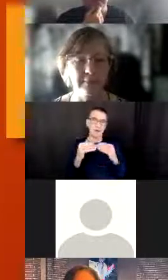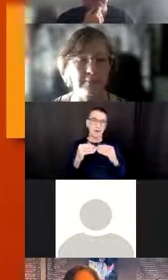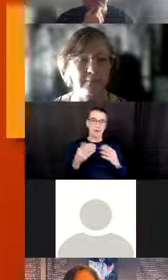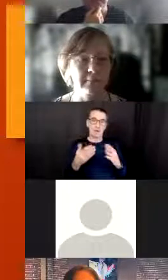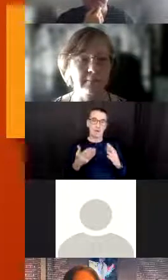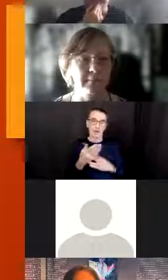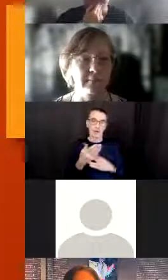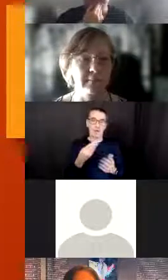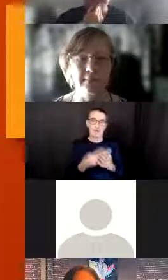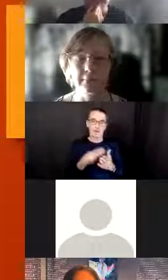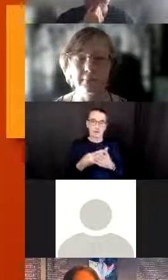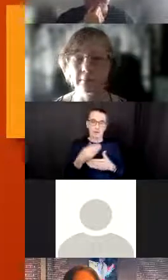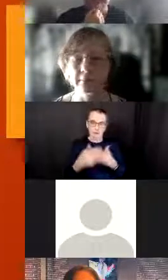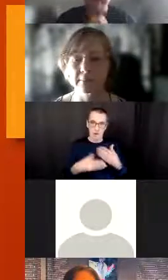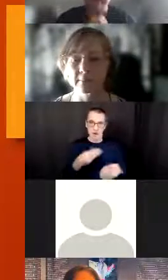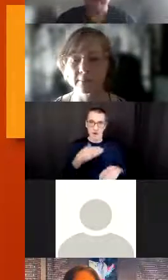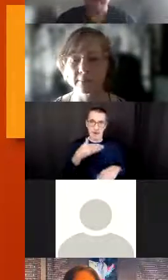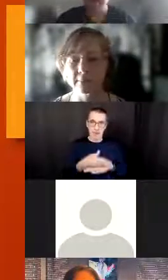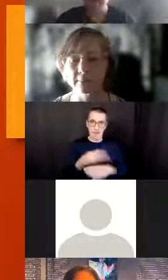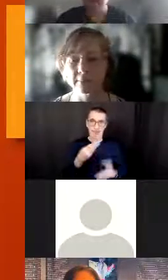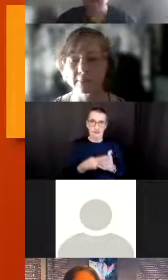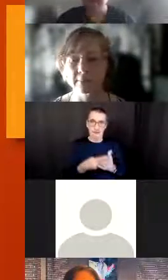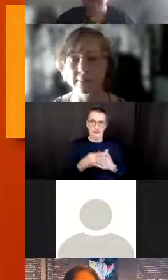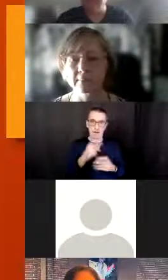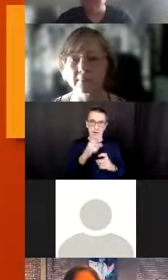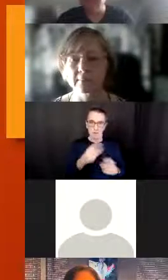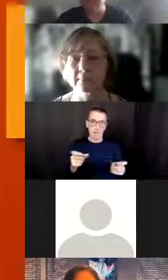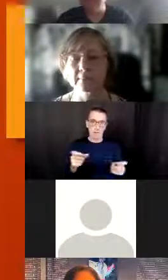process and after the funding awards are made?